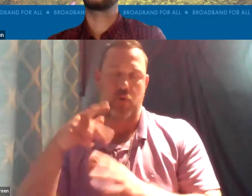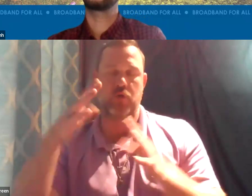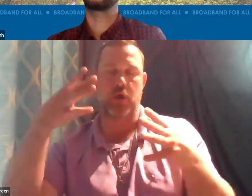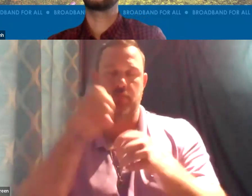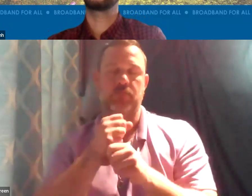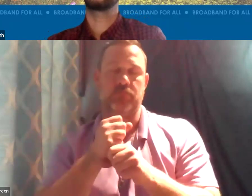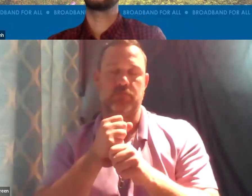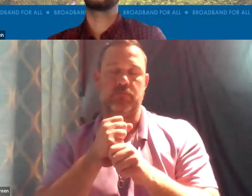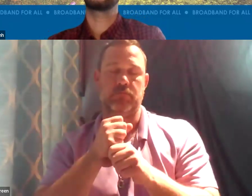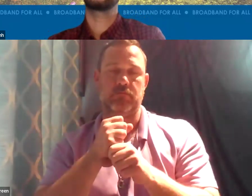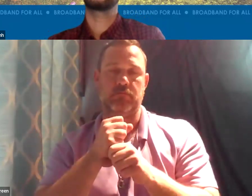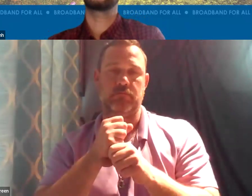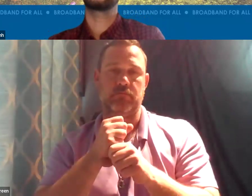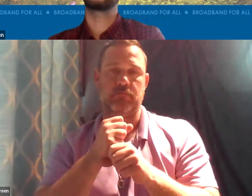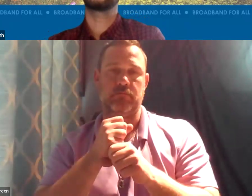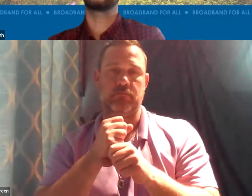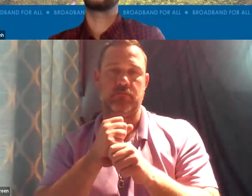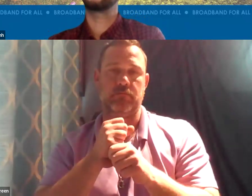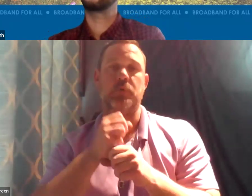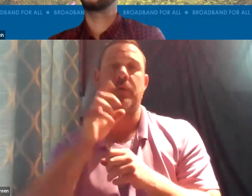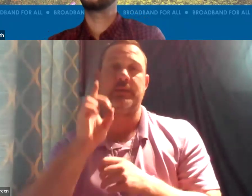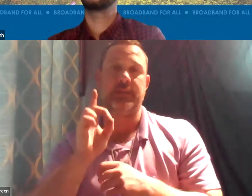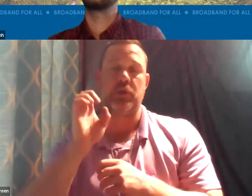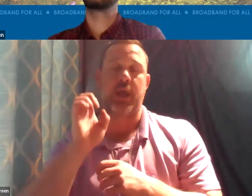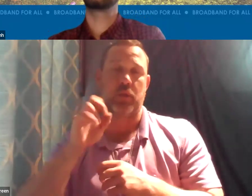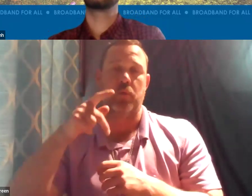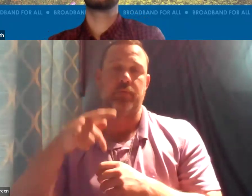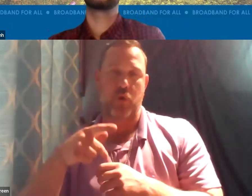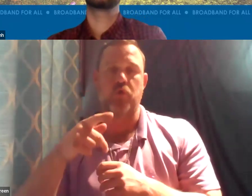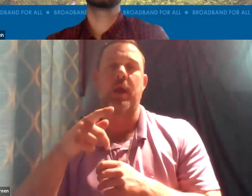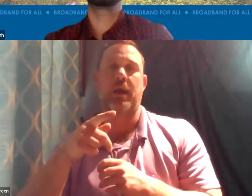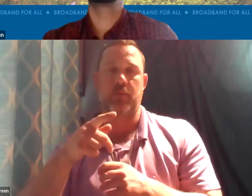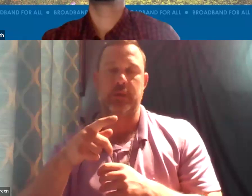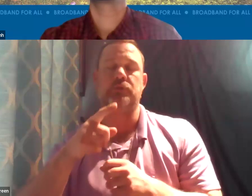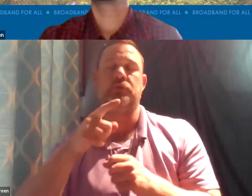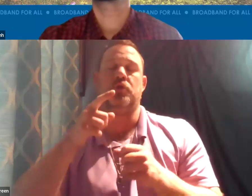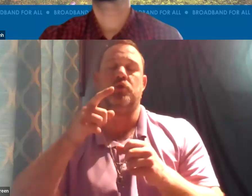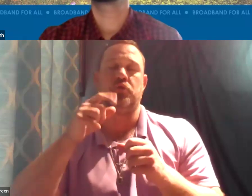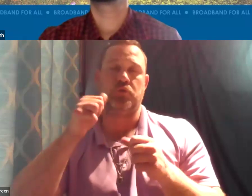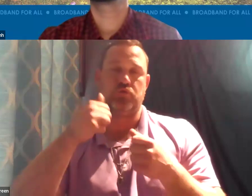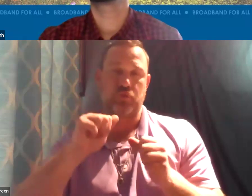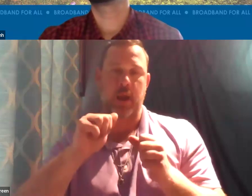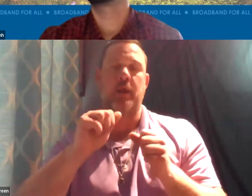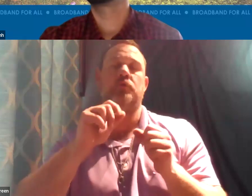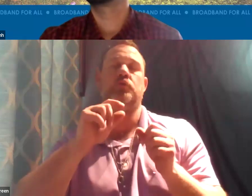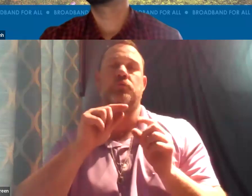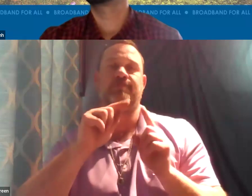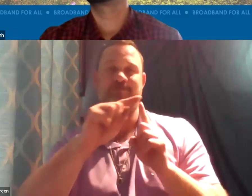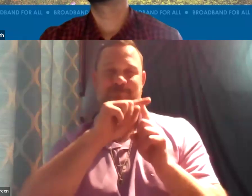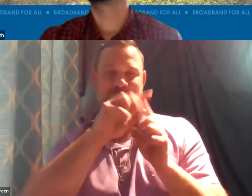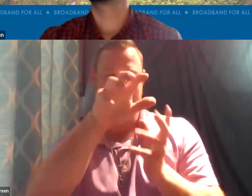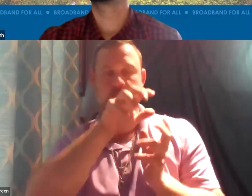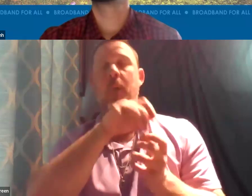So the Digital Equity Program is intended to capitalize on the multitude